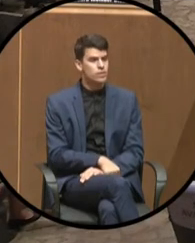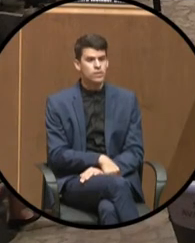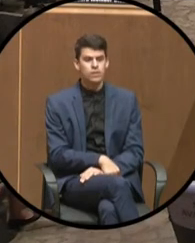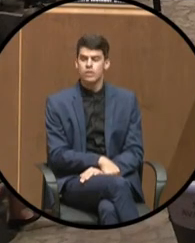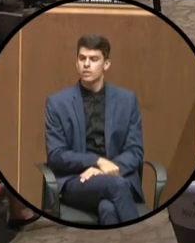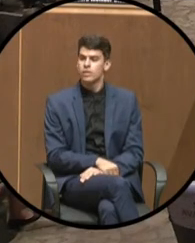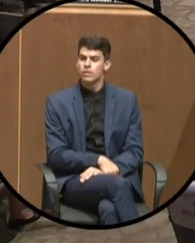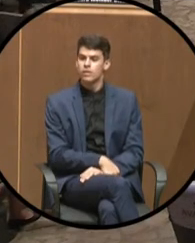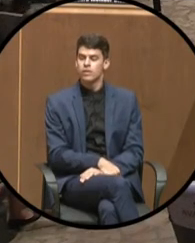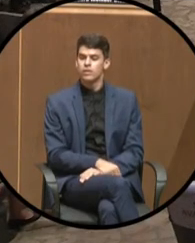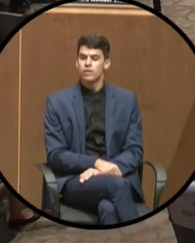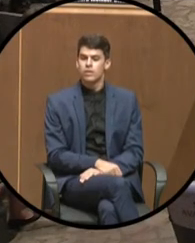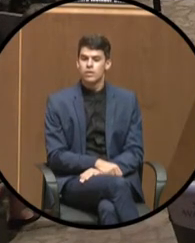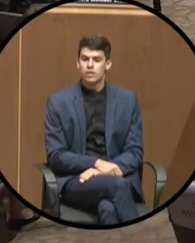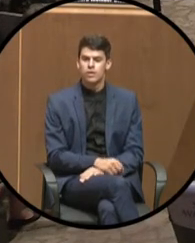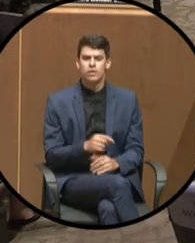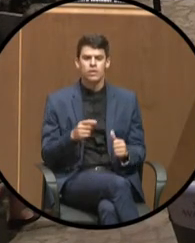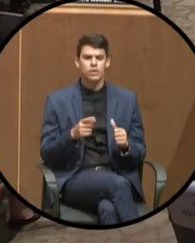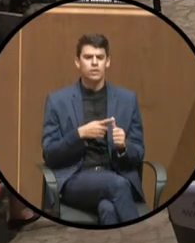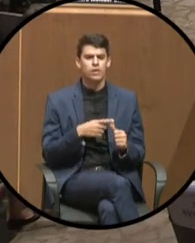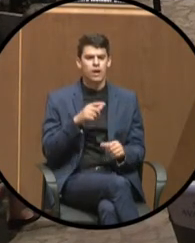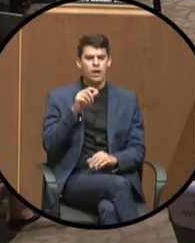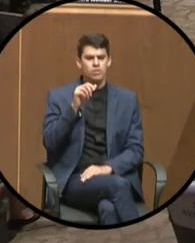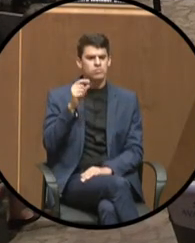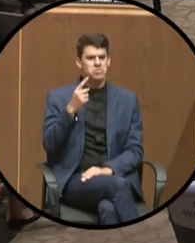Our first caller is Tara Riley.